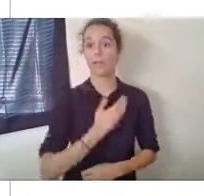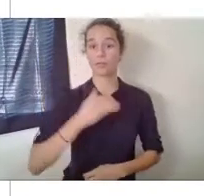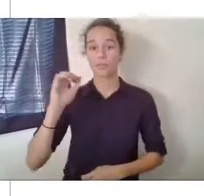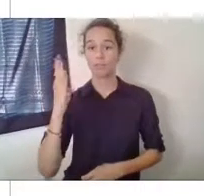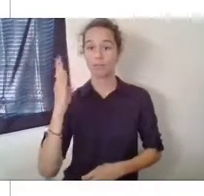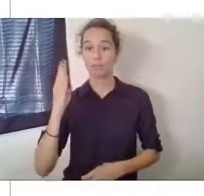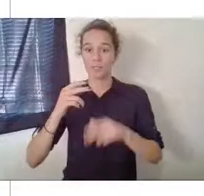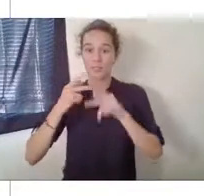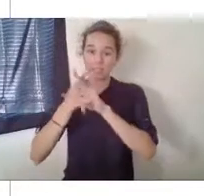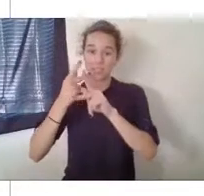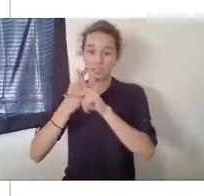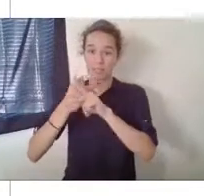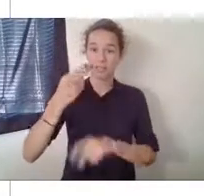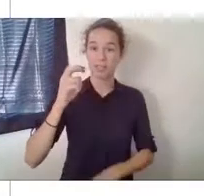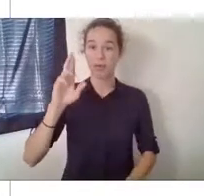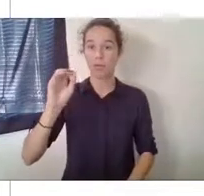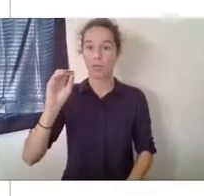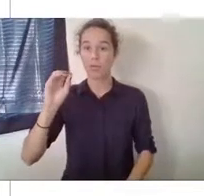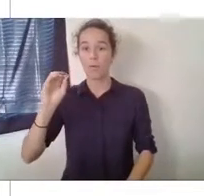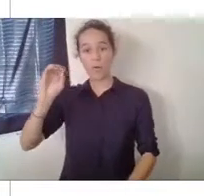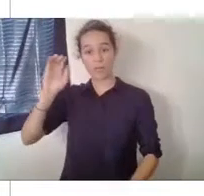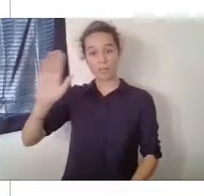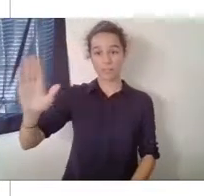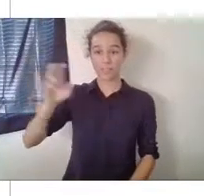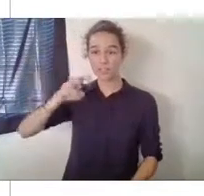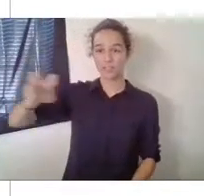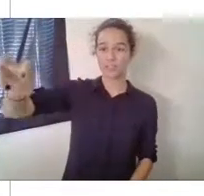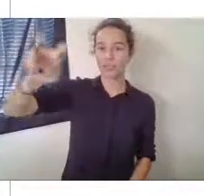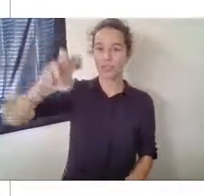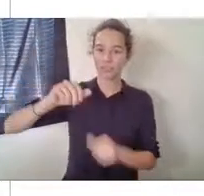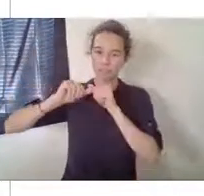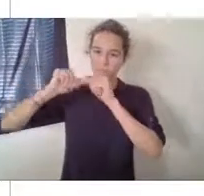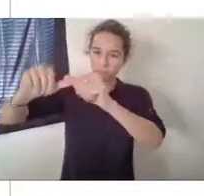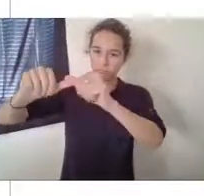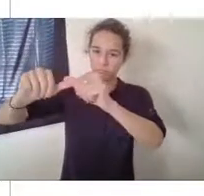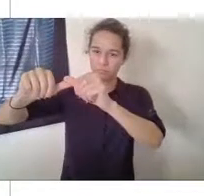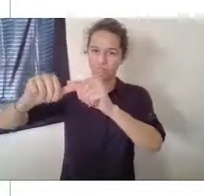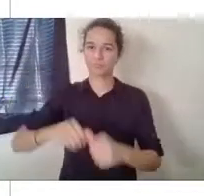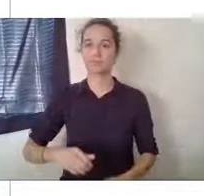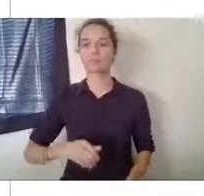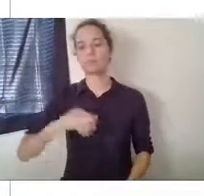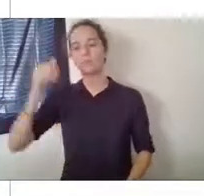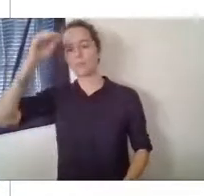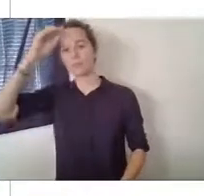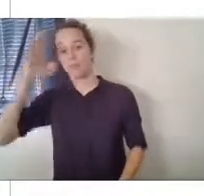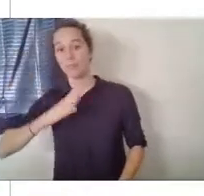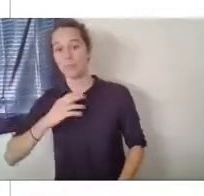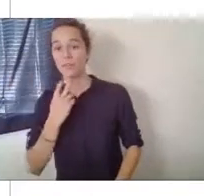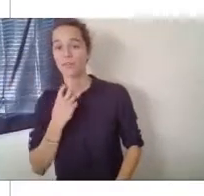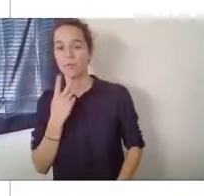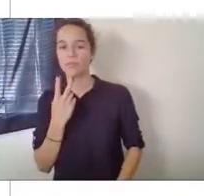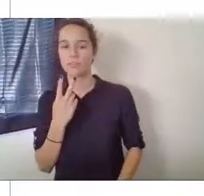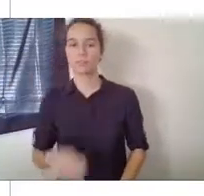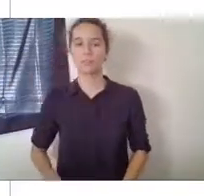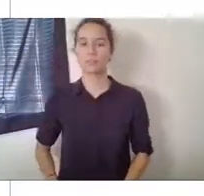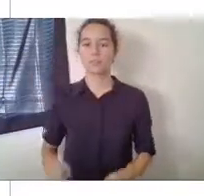3 concepts that really remind each of us about how body language is your superpower. Use it, become that superpower,